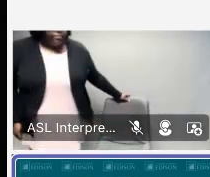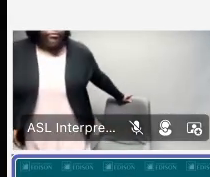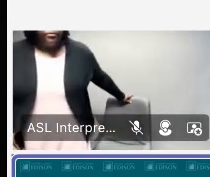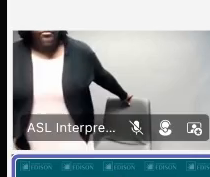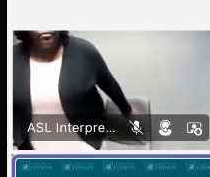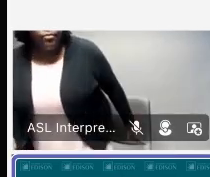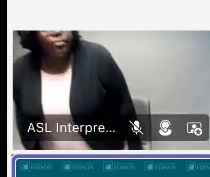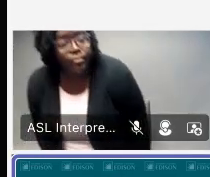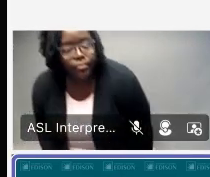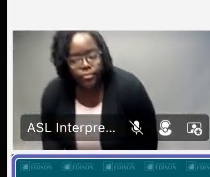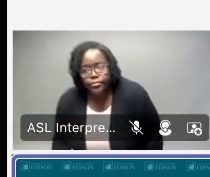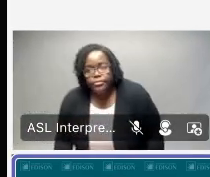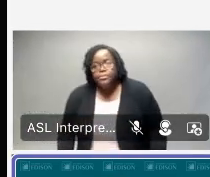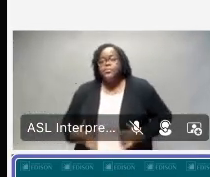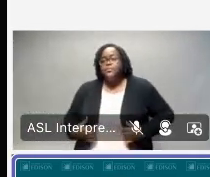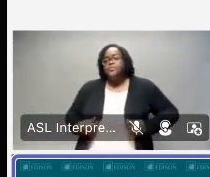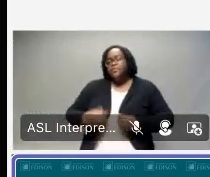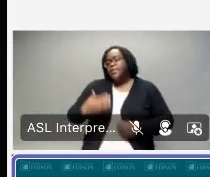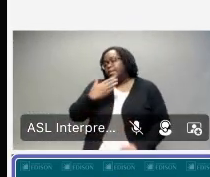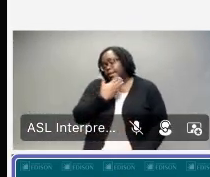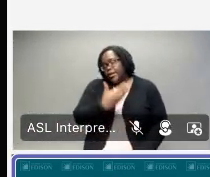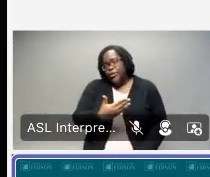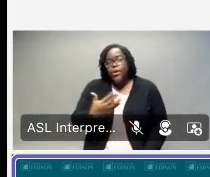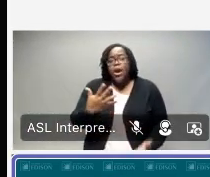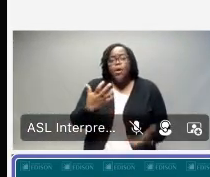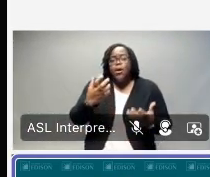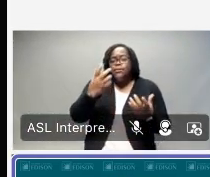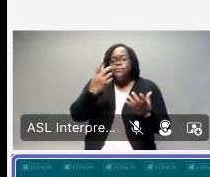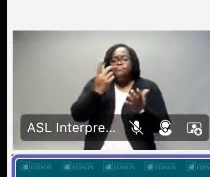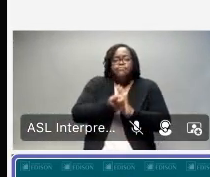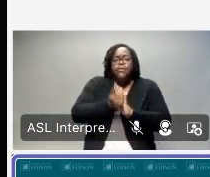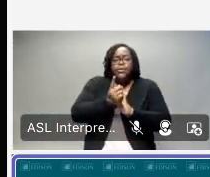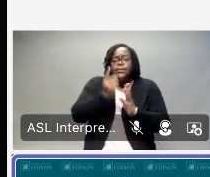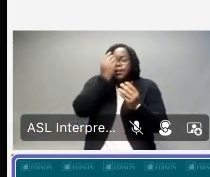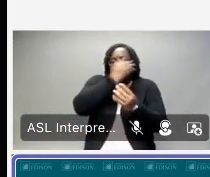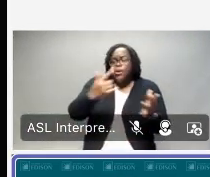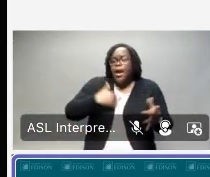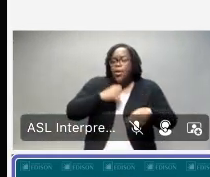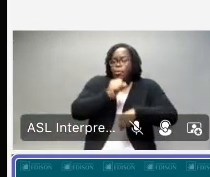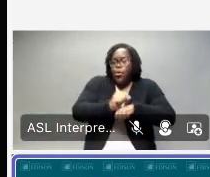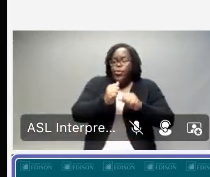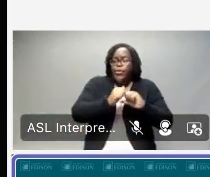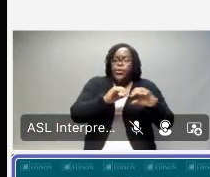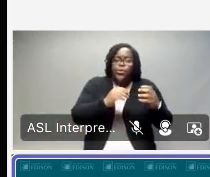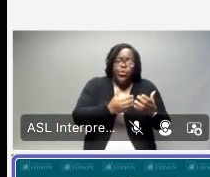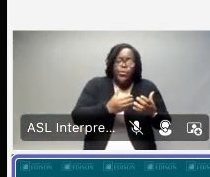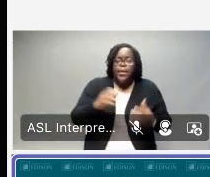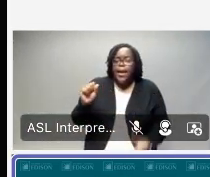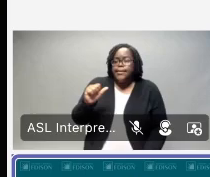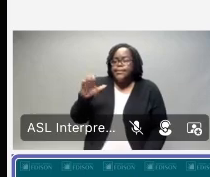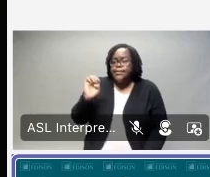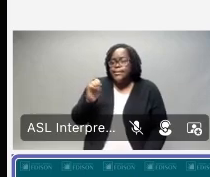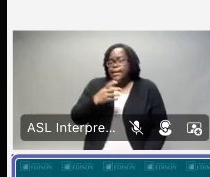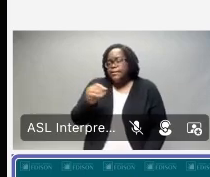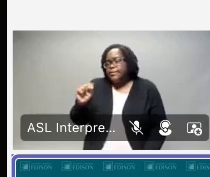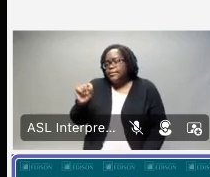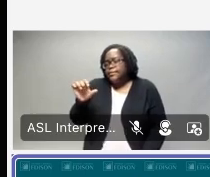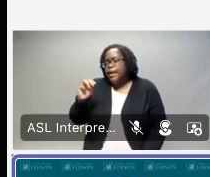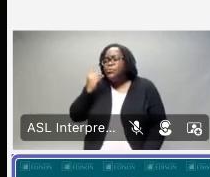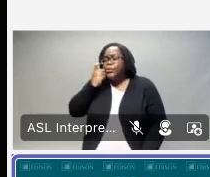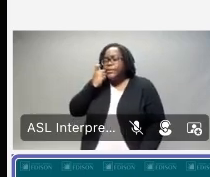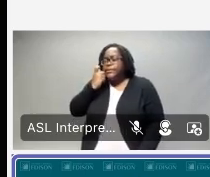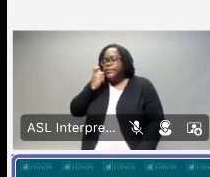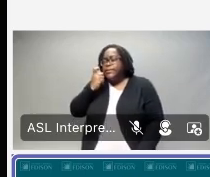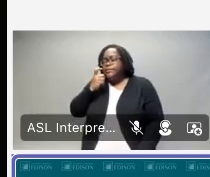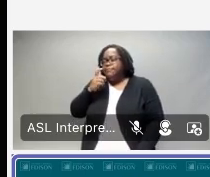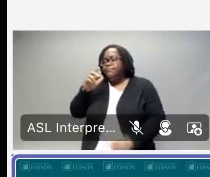to say I work in our business resiliency group at SCE, and Tom Rolinski, who just spoke, is our chief fire scientist. We